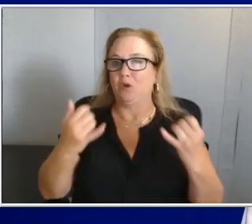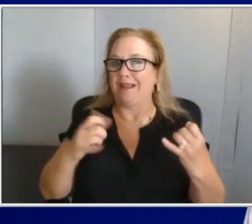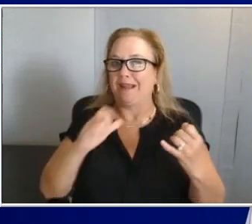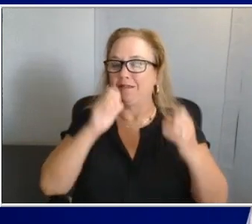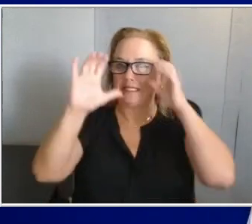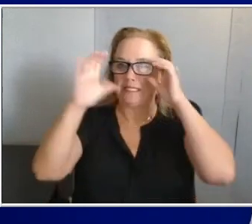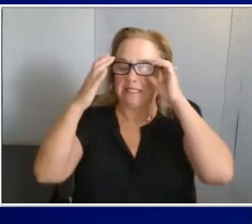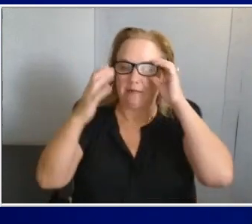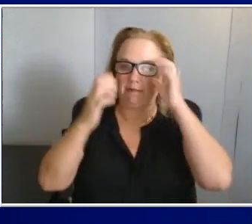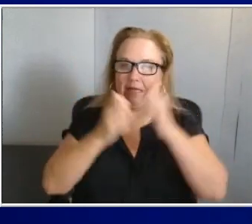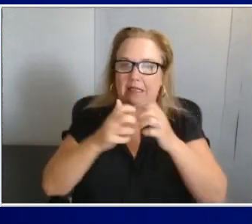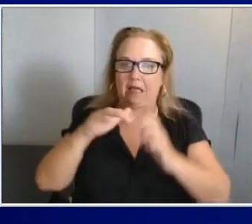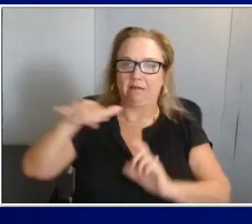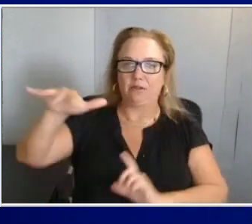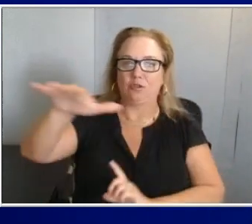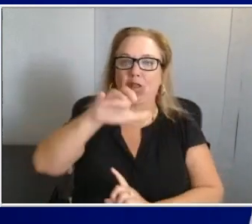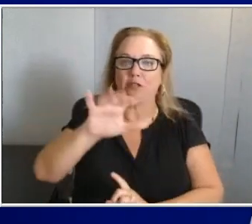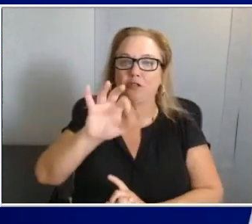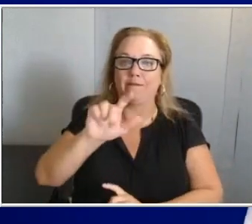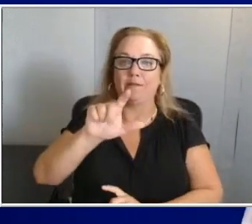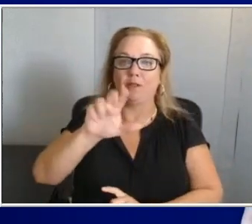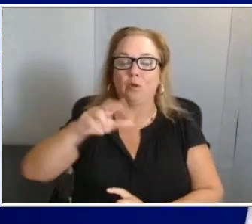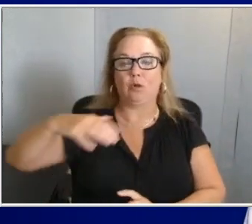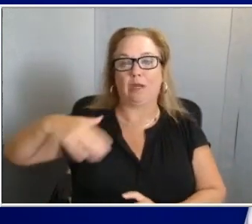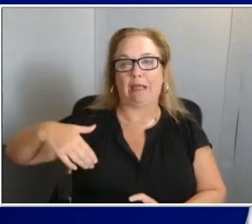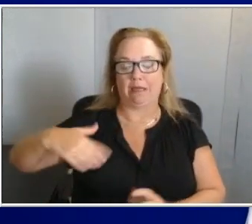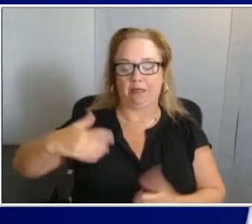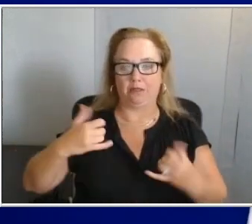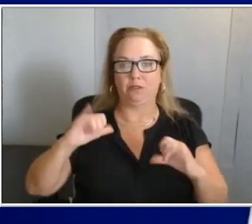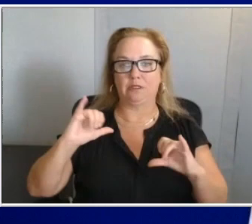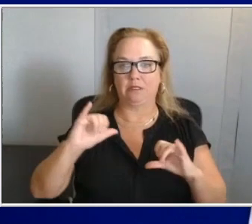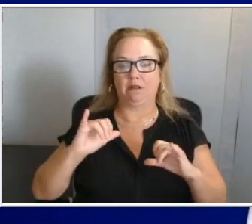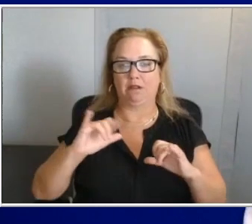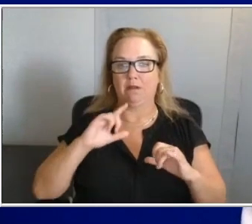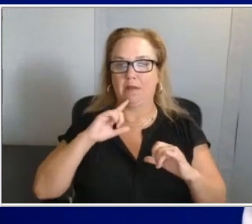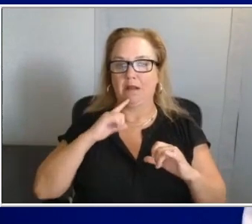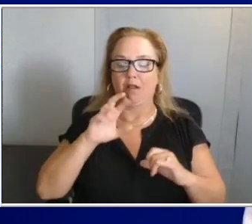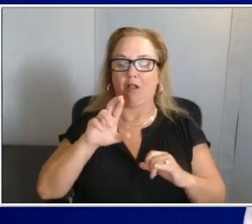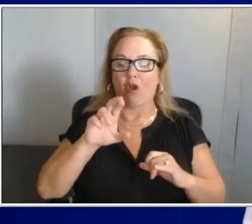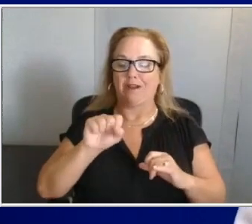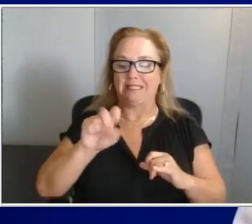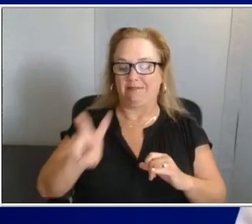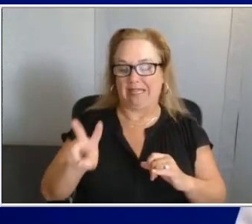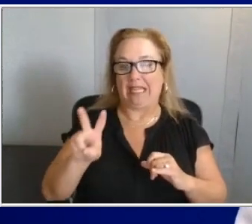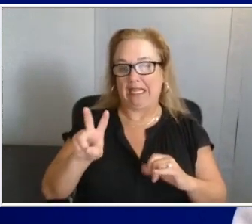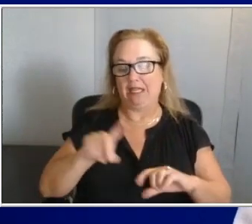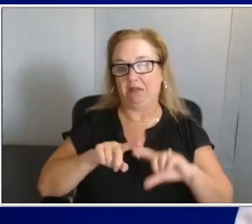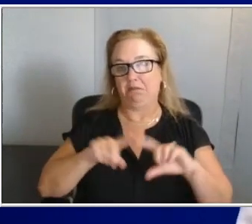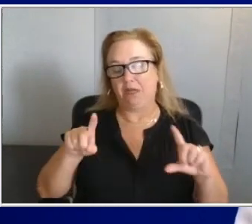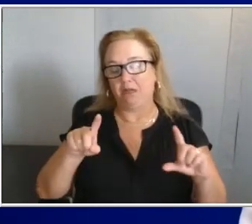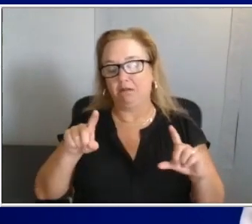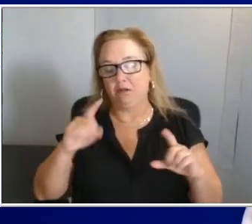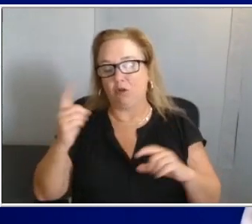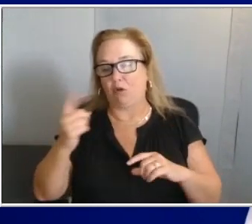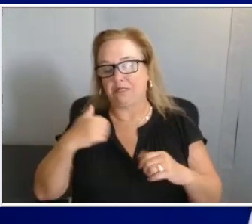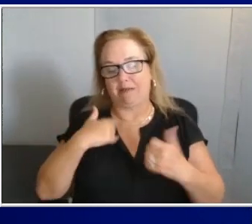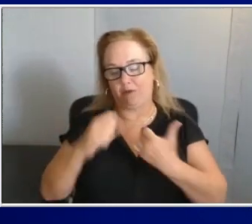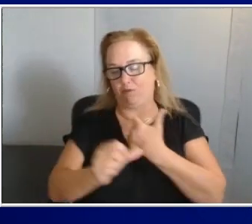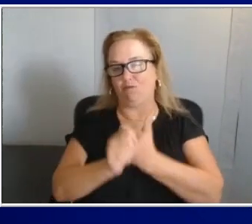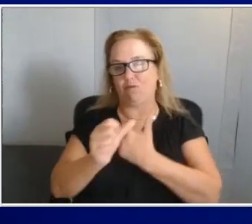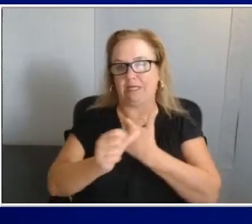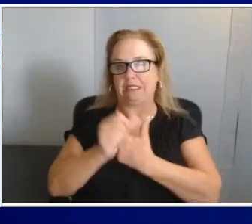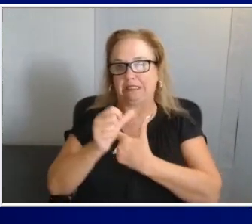much circulation of influenza virus. There is still a moderate amount of RSV. But certainly, you always have a risk when you are in